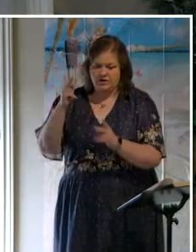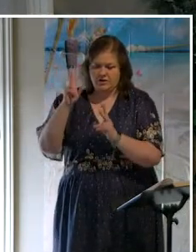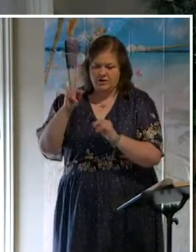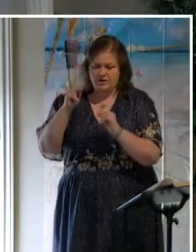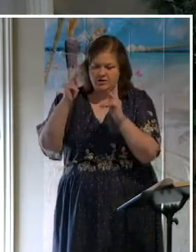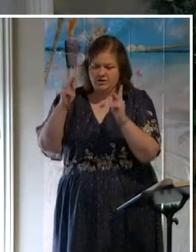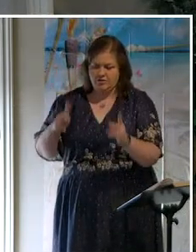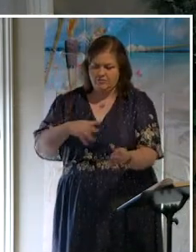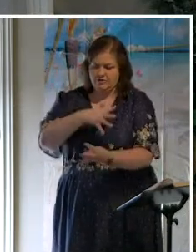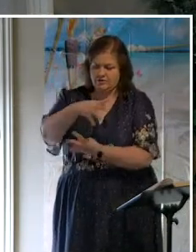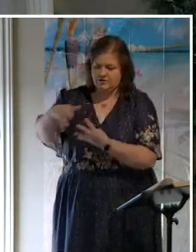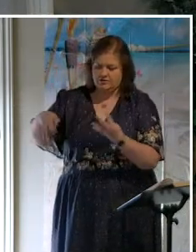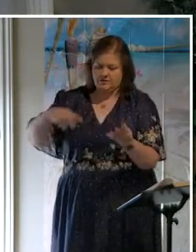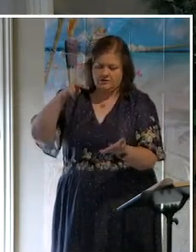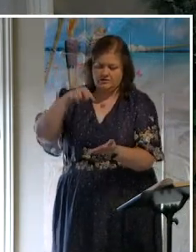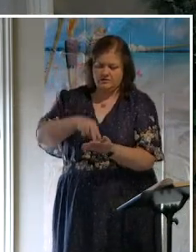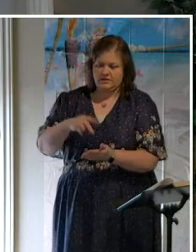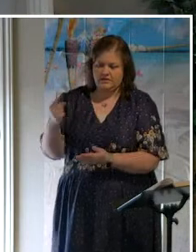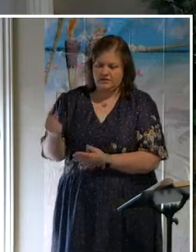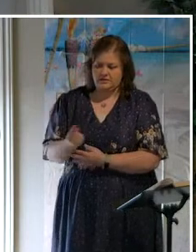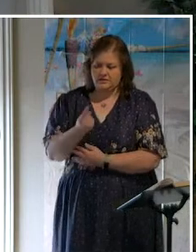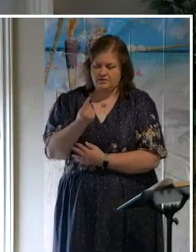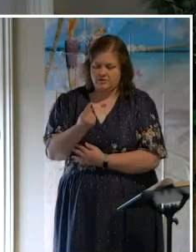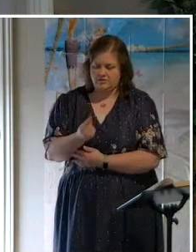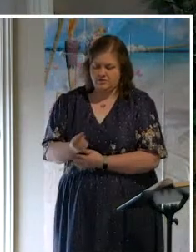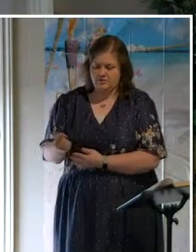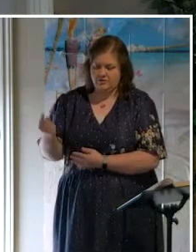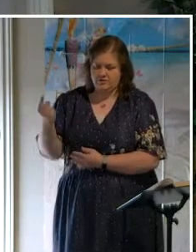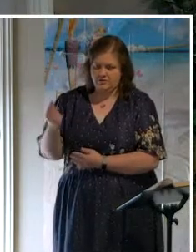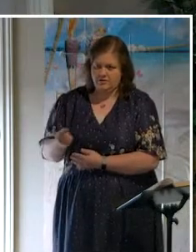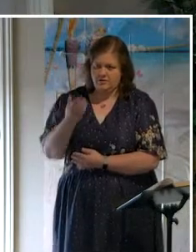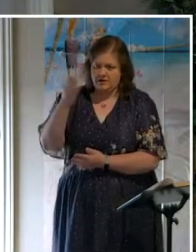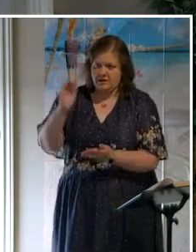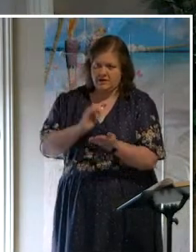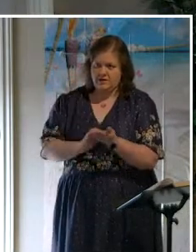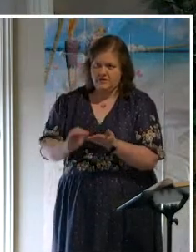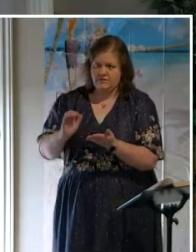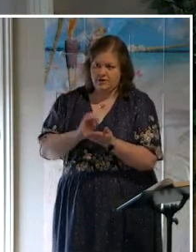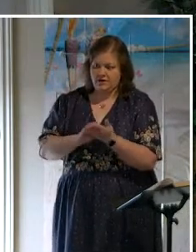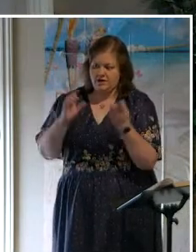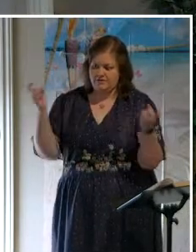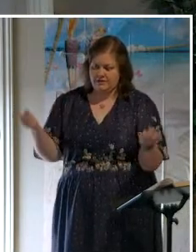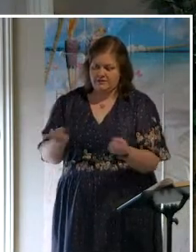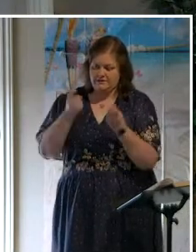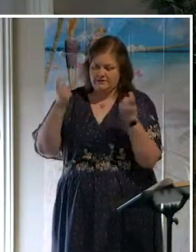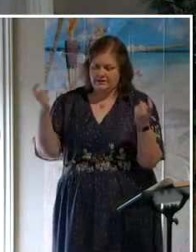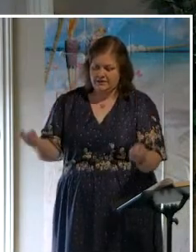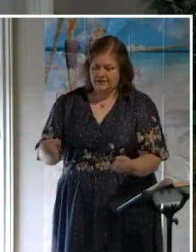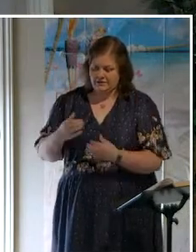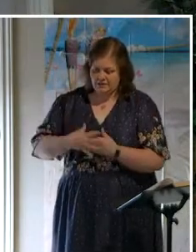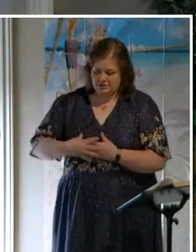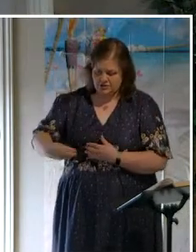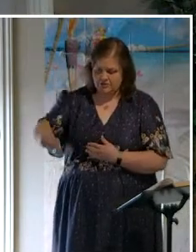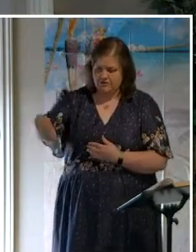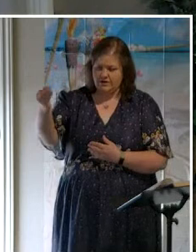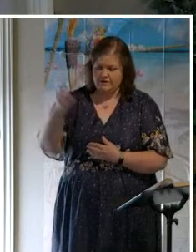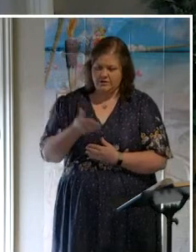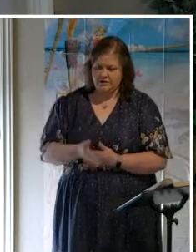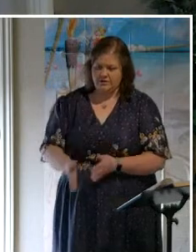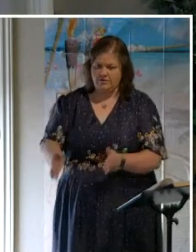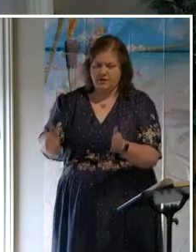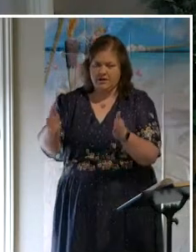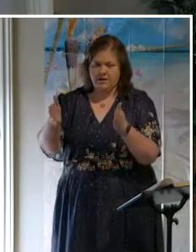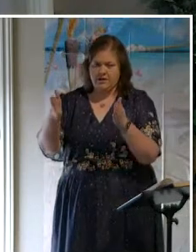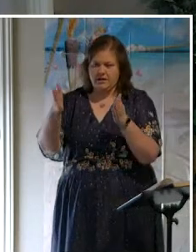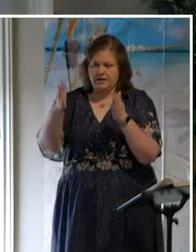around her, she was standing alone. He forgave her the sin, and she went on her way. As